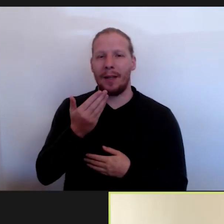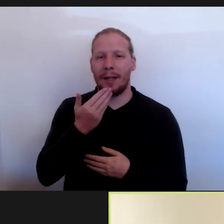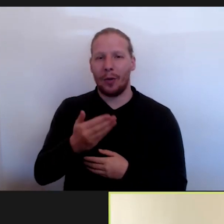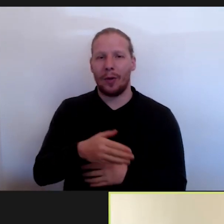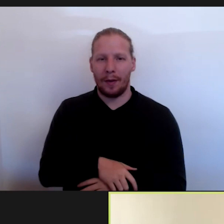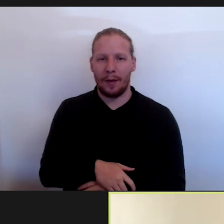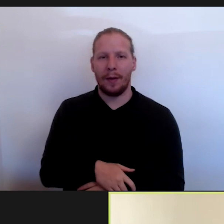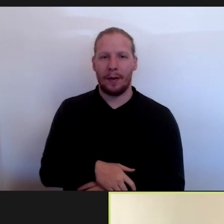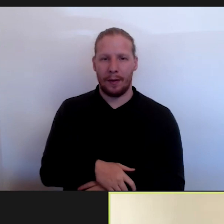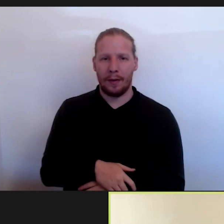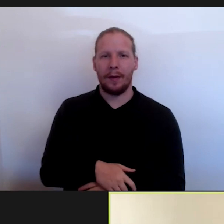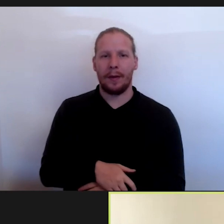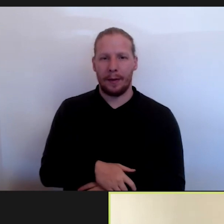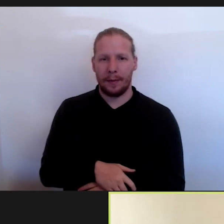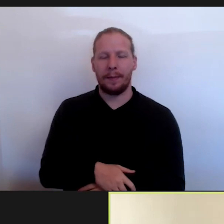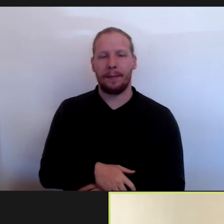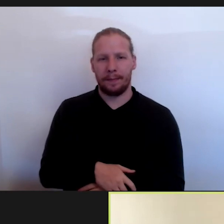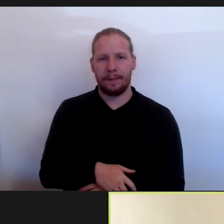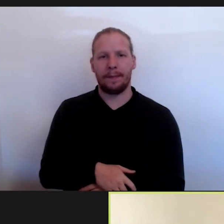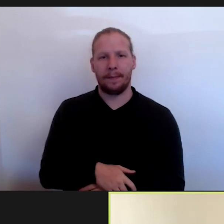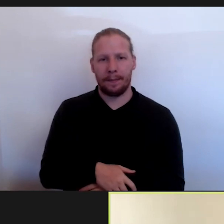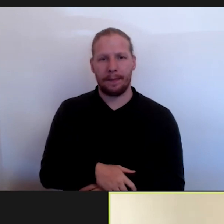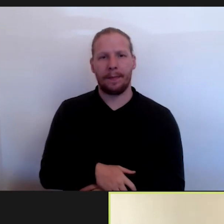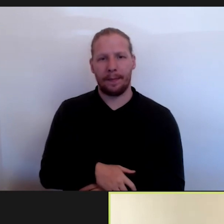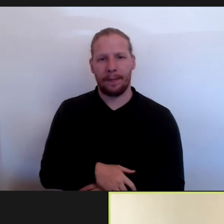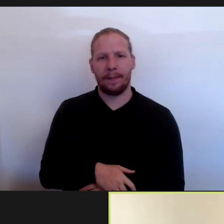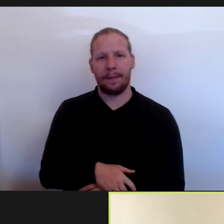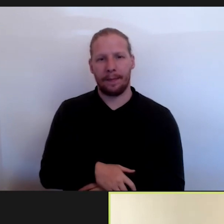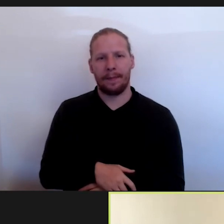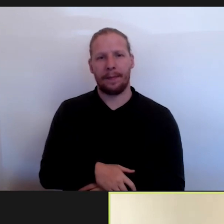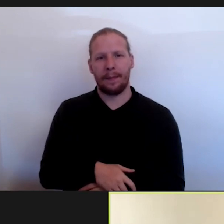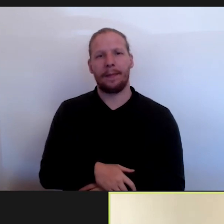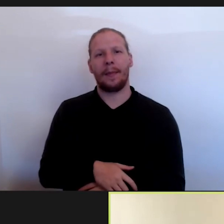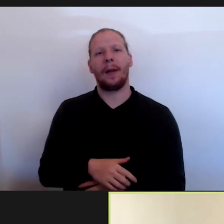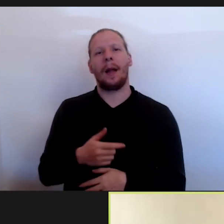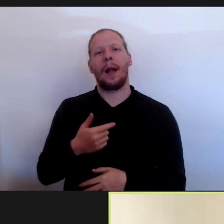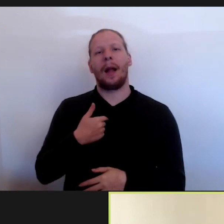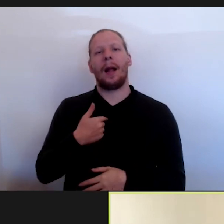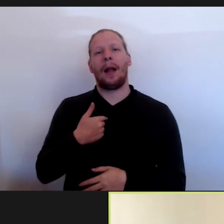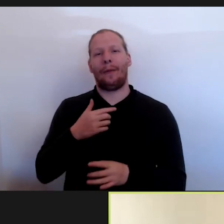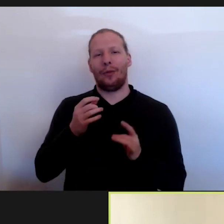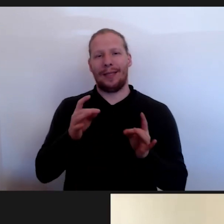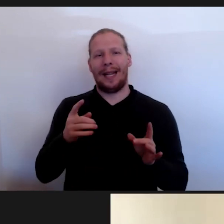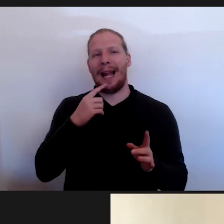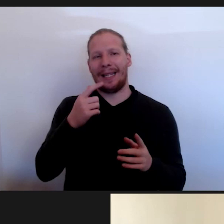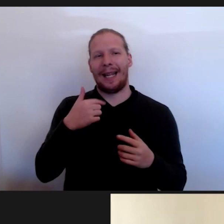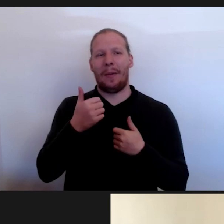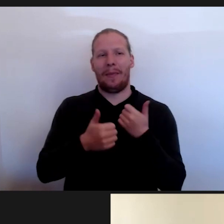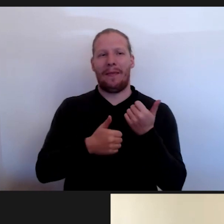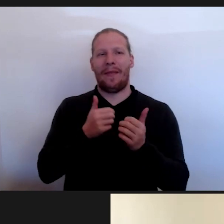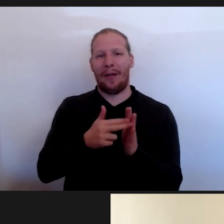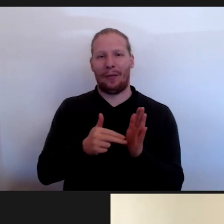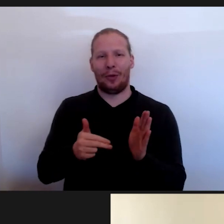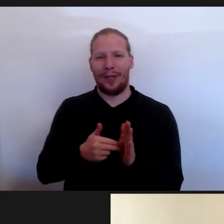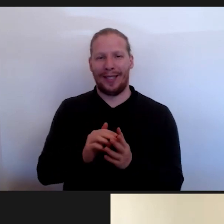Yes, so I have to again start being the critical friend of New Zealanders. because Welcome. That is